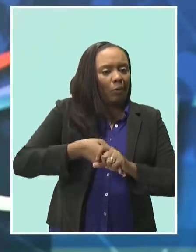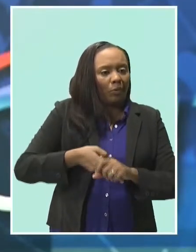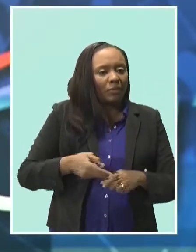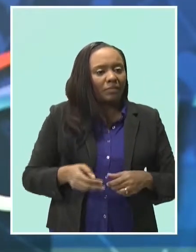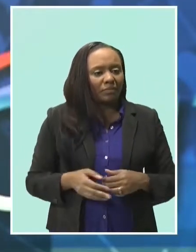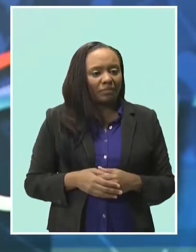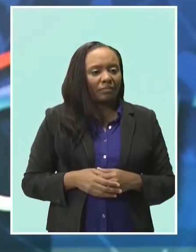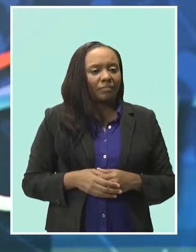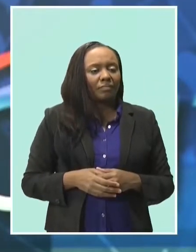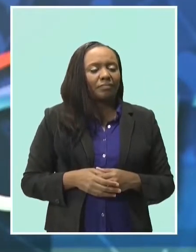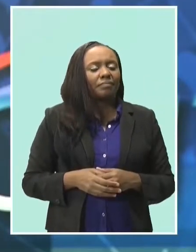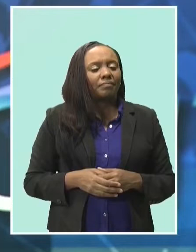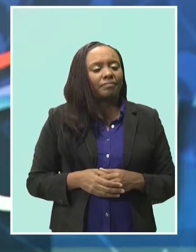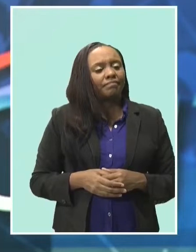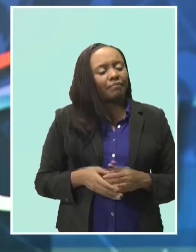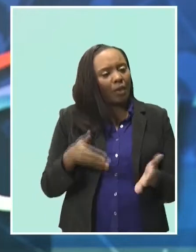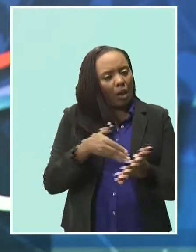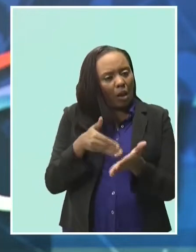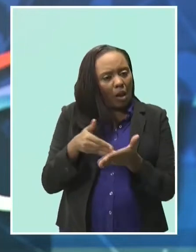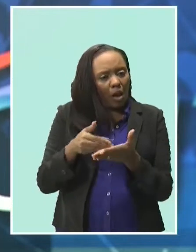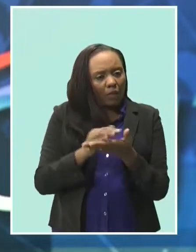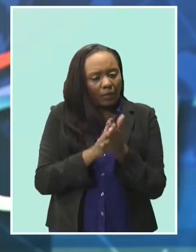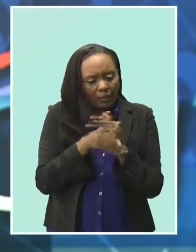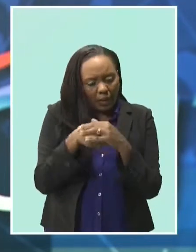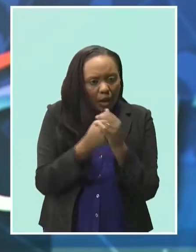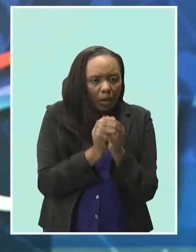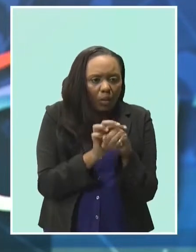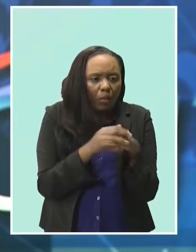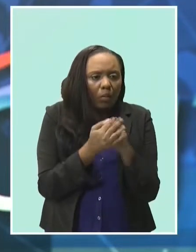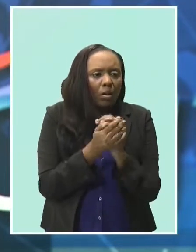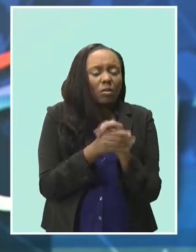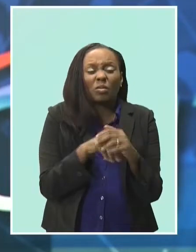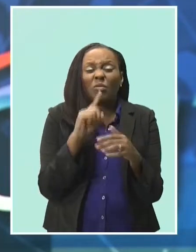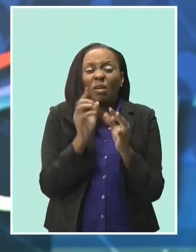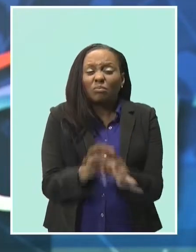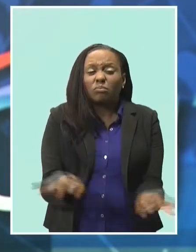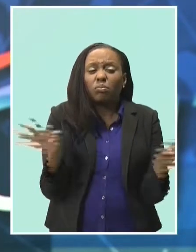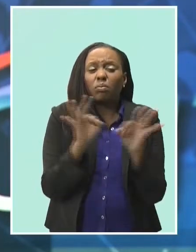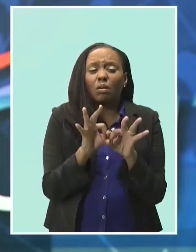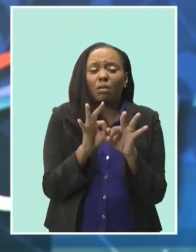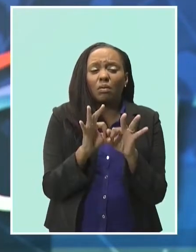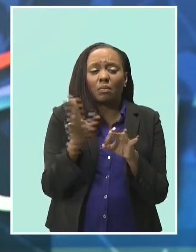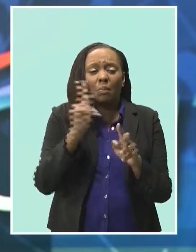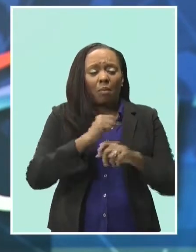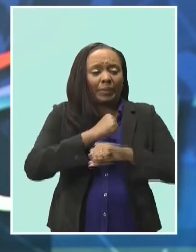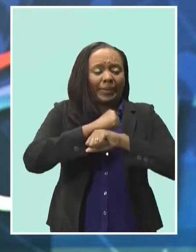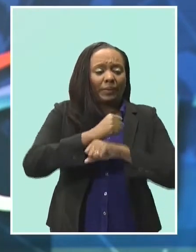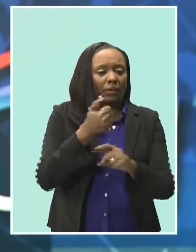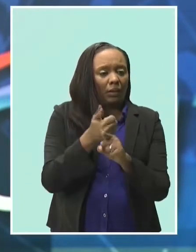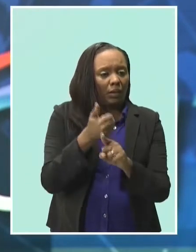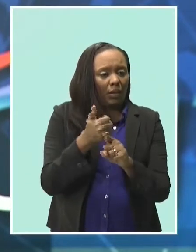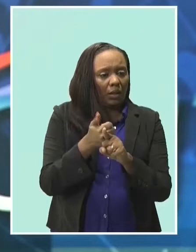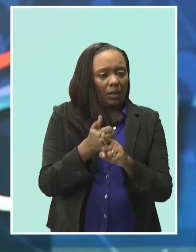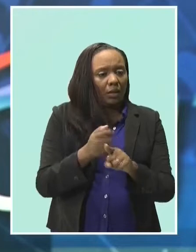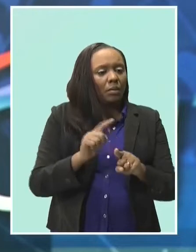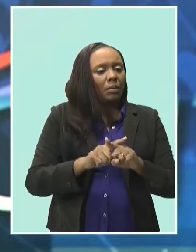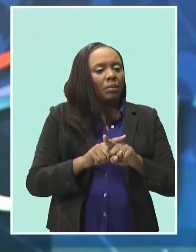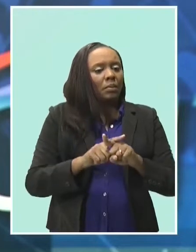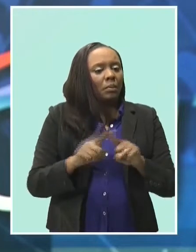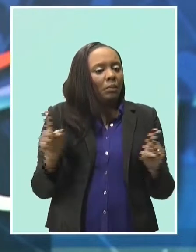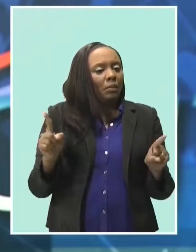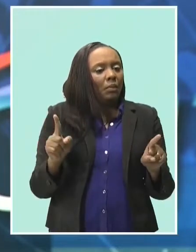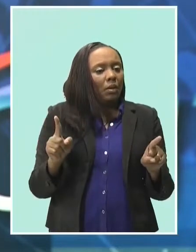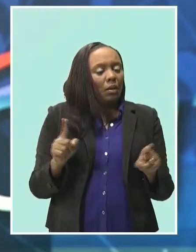Well, frequent hand washing has been one of the main ways health officials say people can protect themselves from contracting